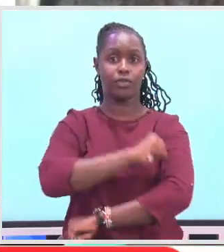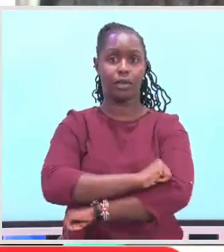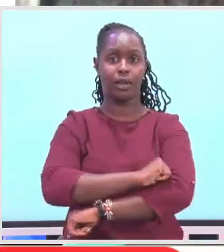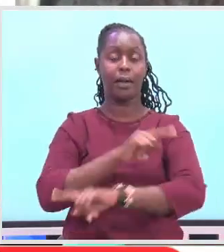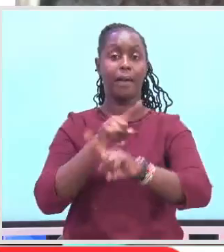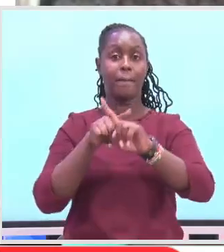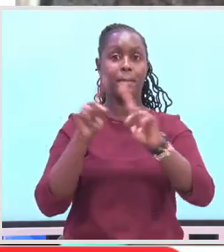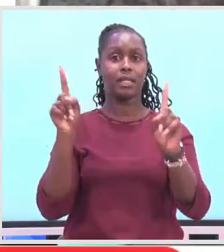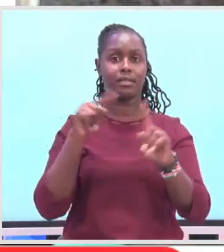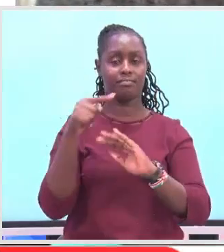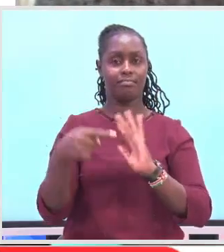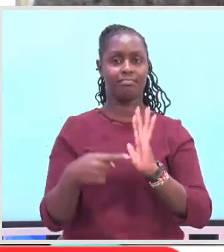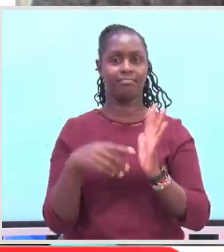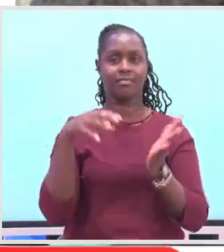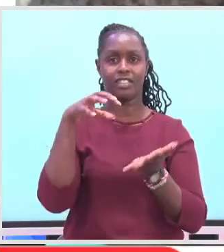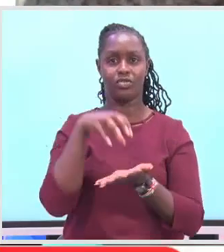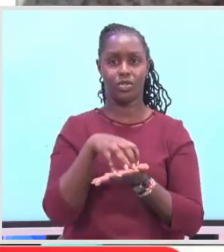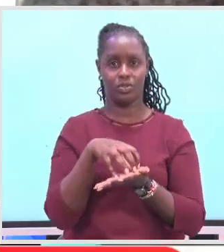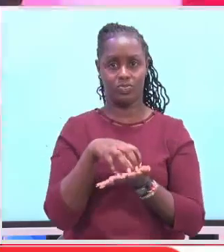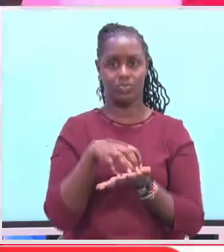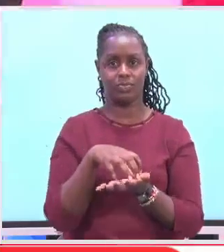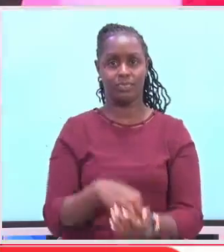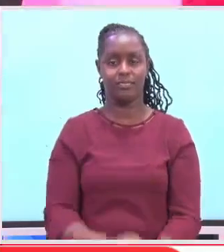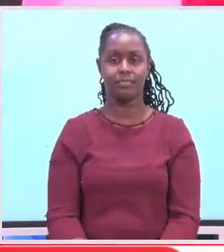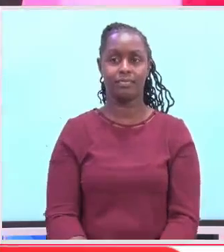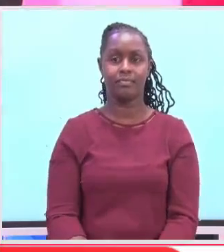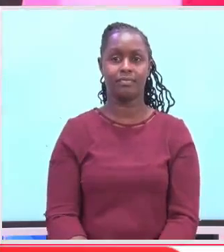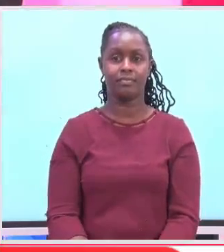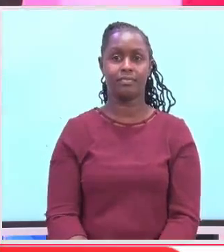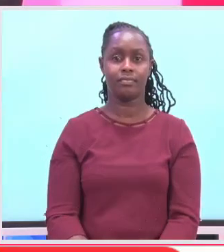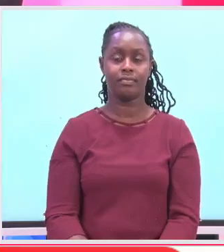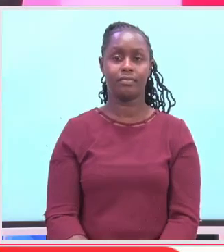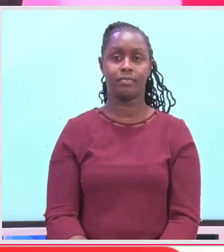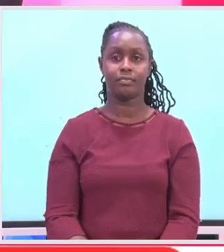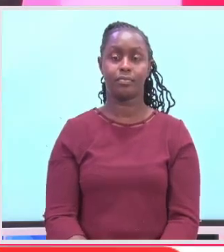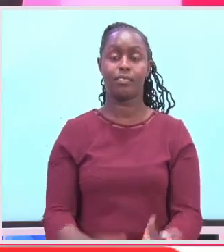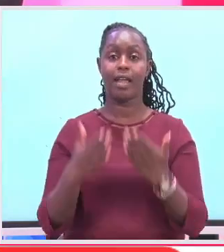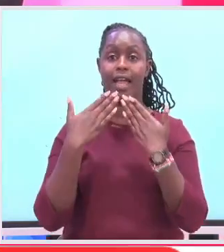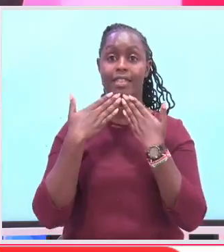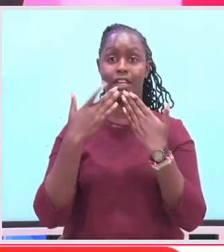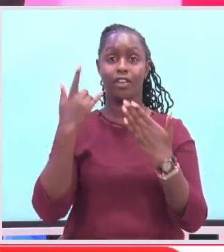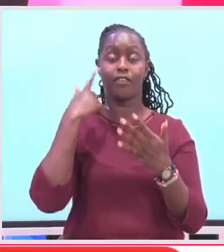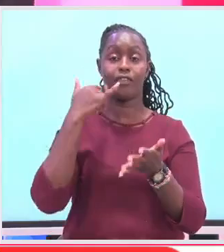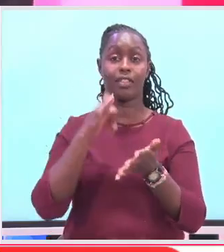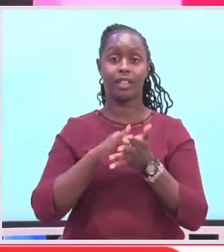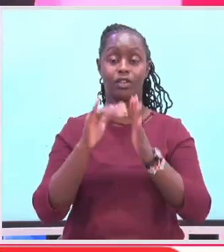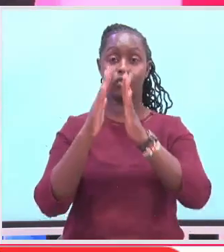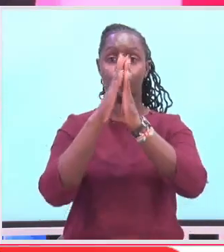case. Eric Matika, TV 47. Thank you, Eric Matika, for that